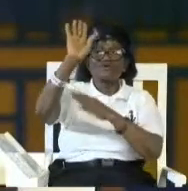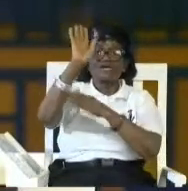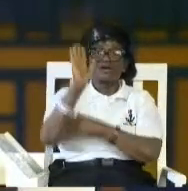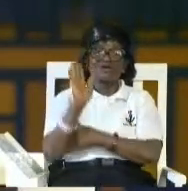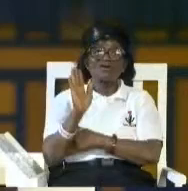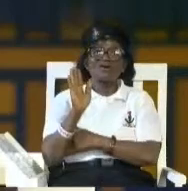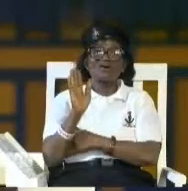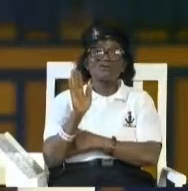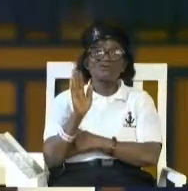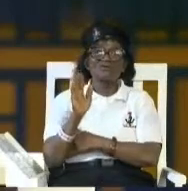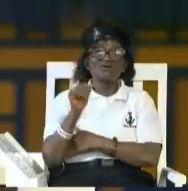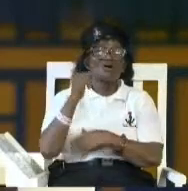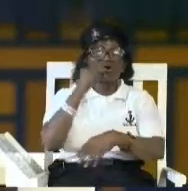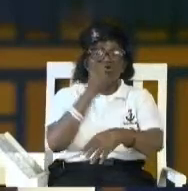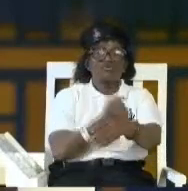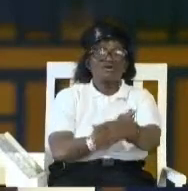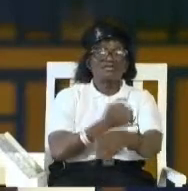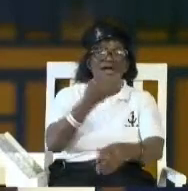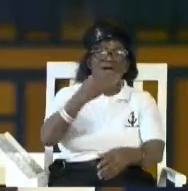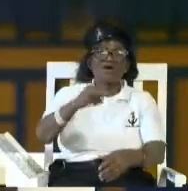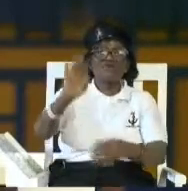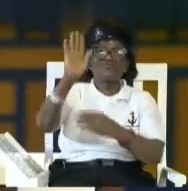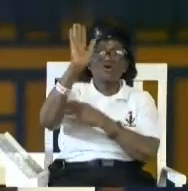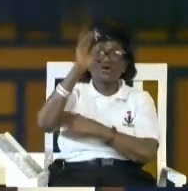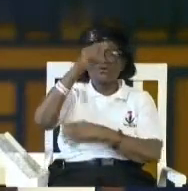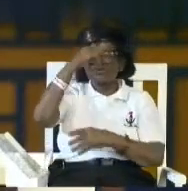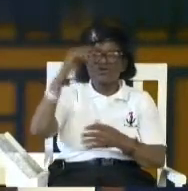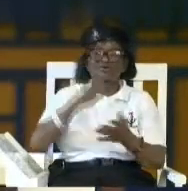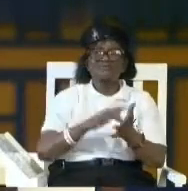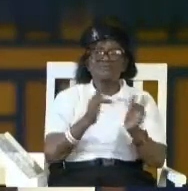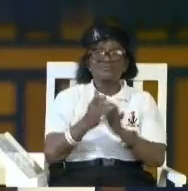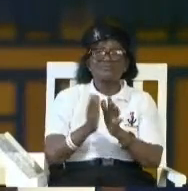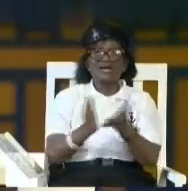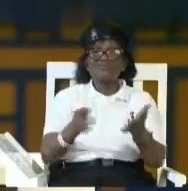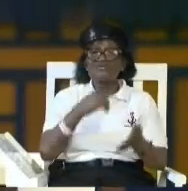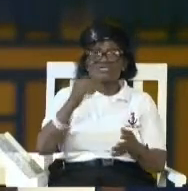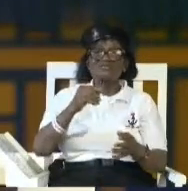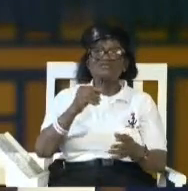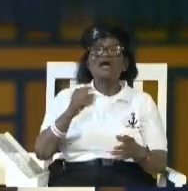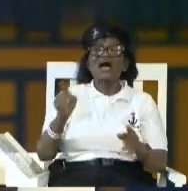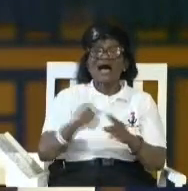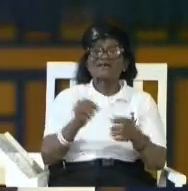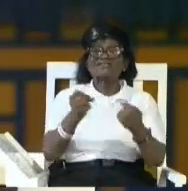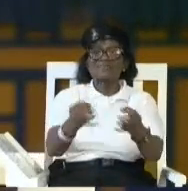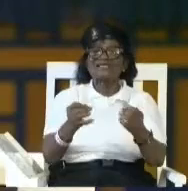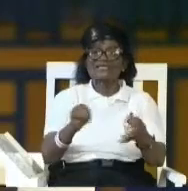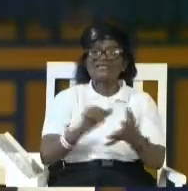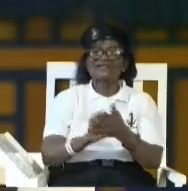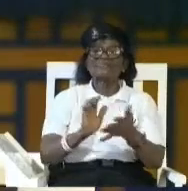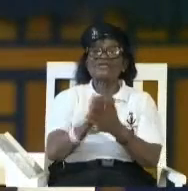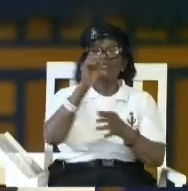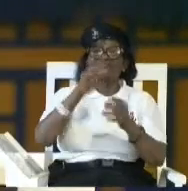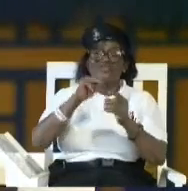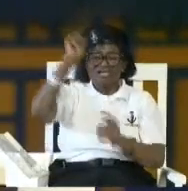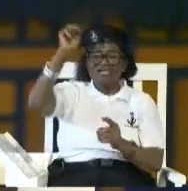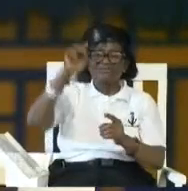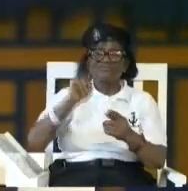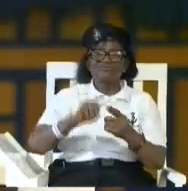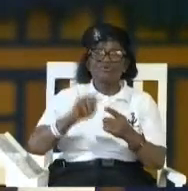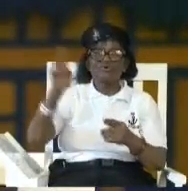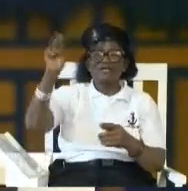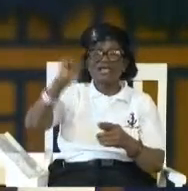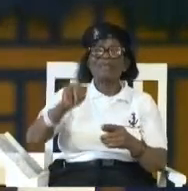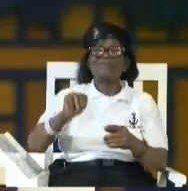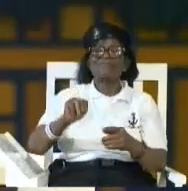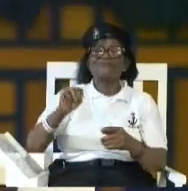Daughter of God. Because the Bible says, to as many as believe him, to them give he power to be called sons of